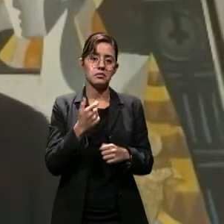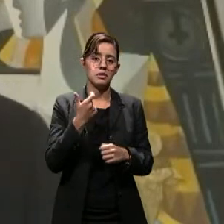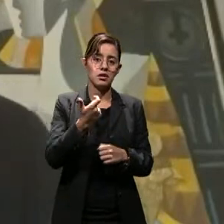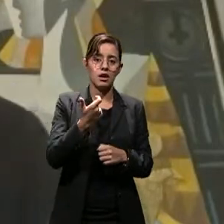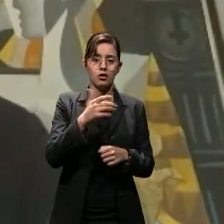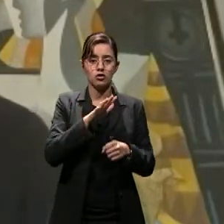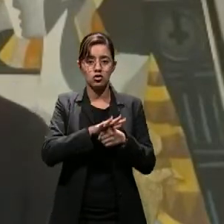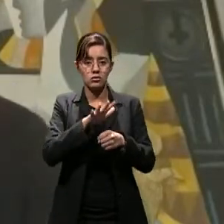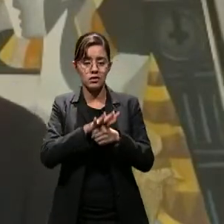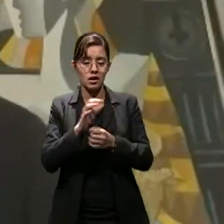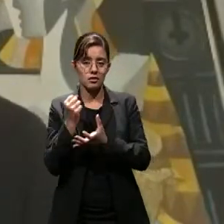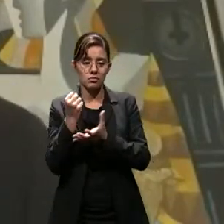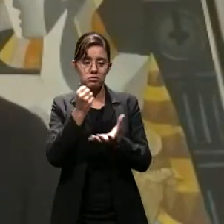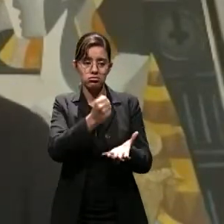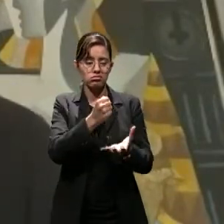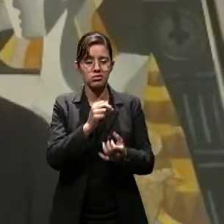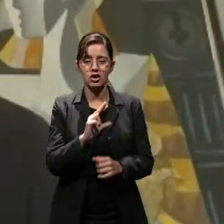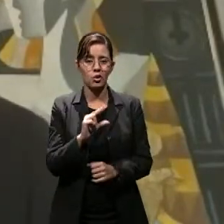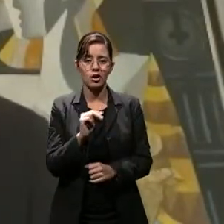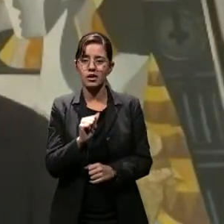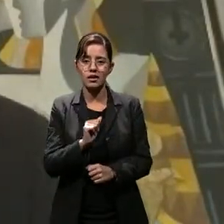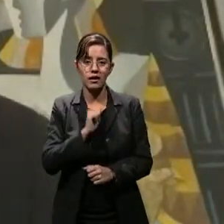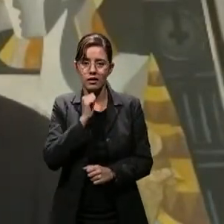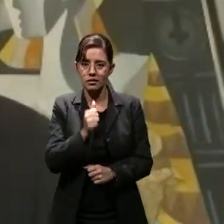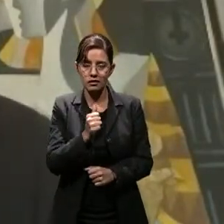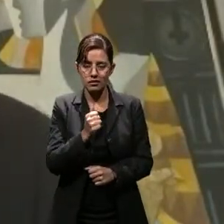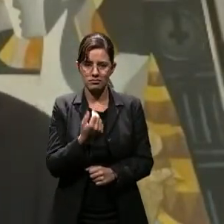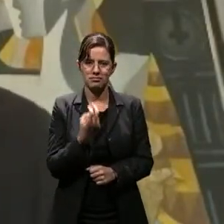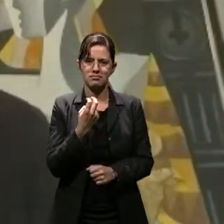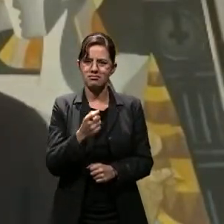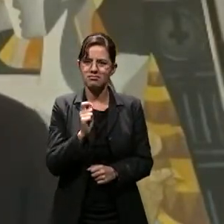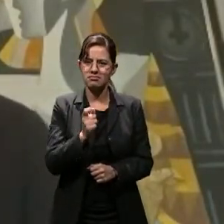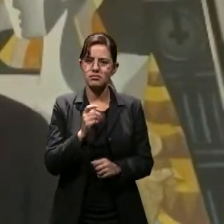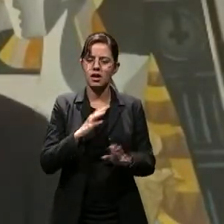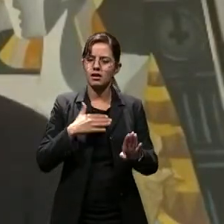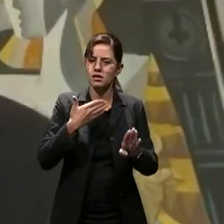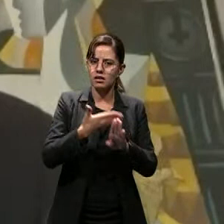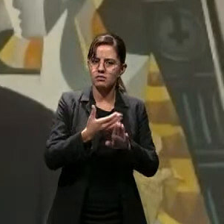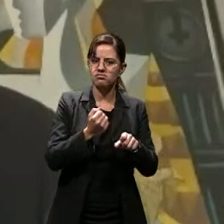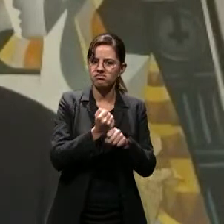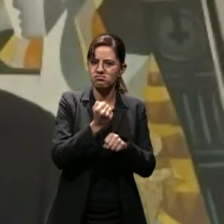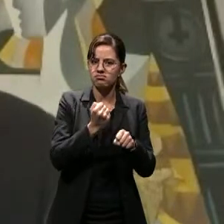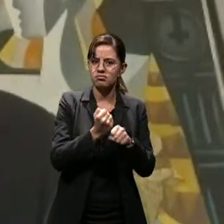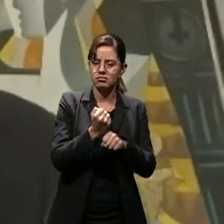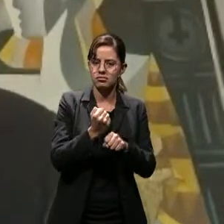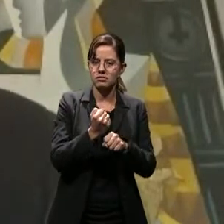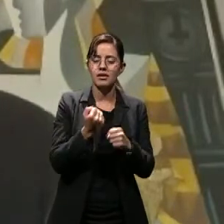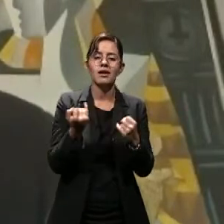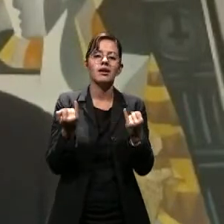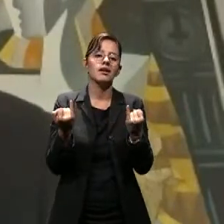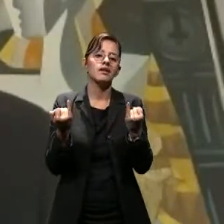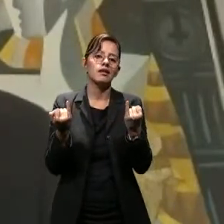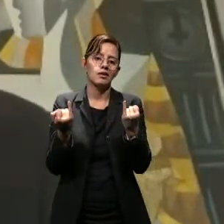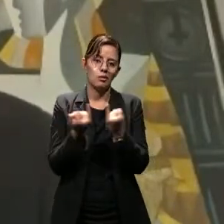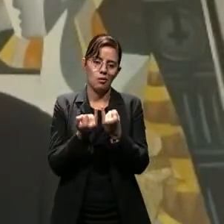not awarding budgets, etc. We're talking about a series of attacks that